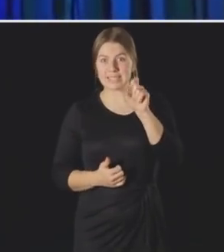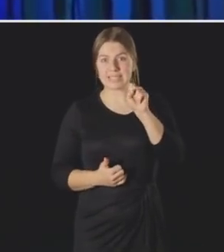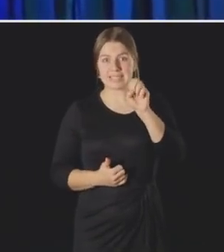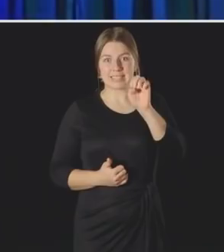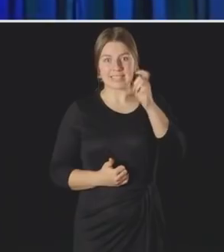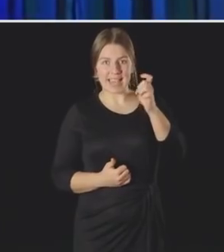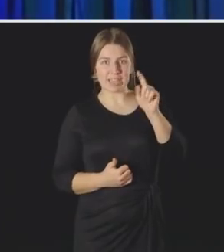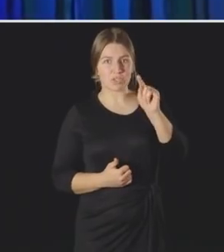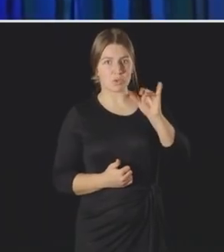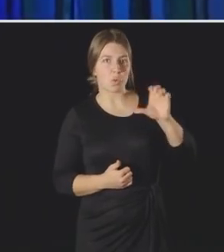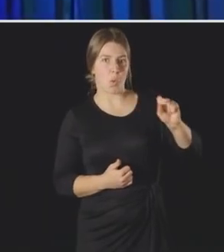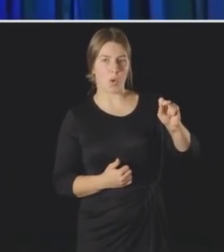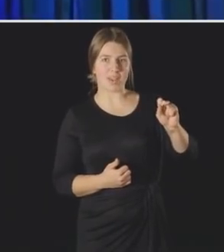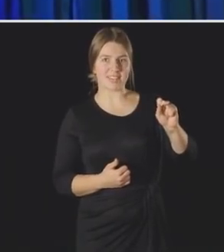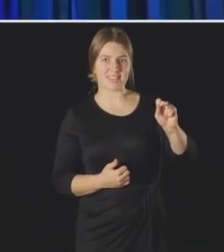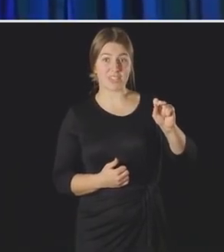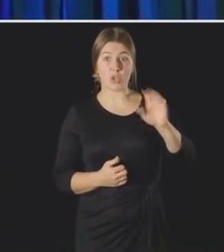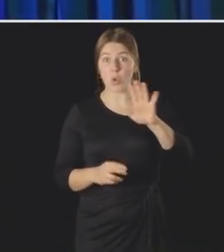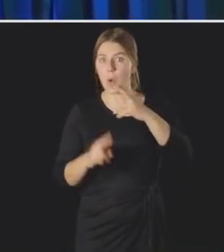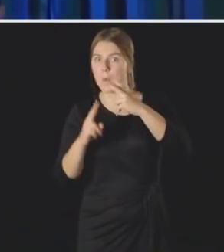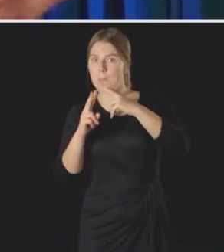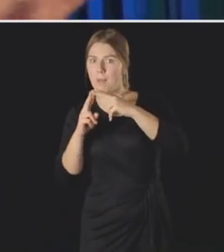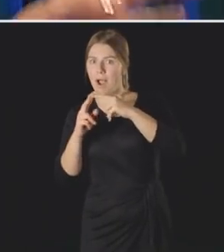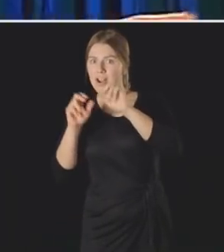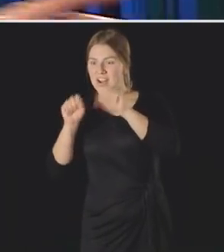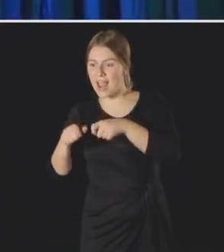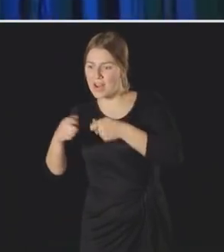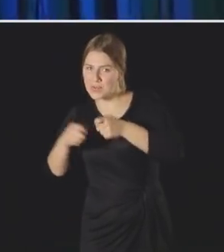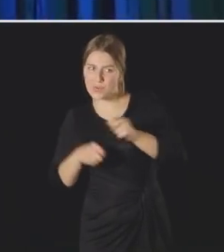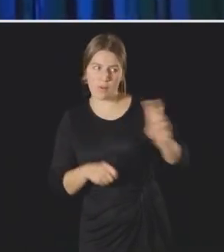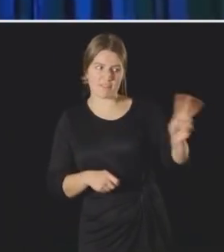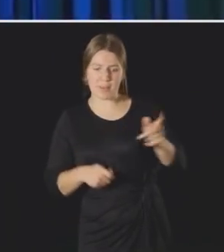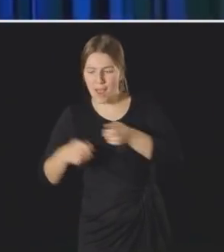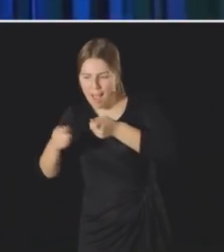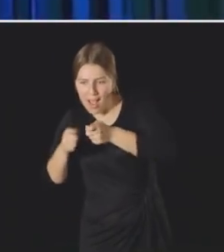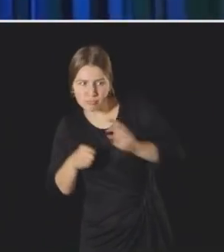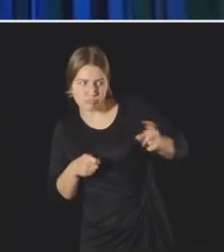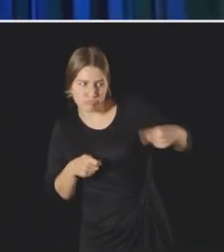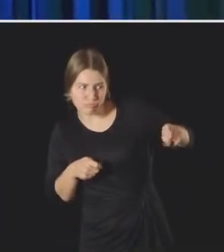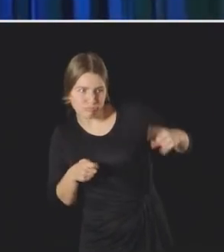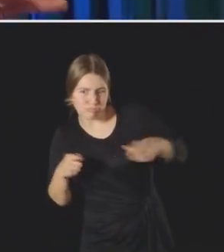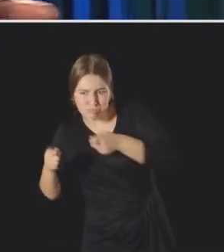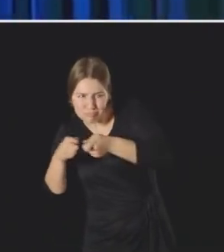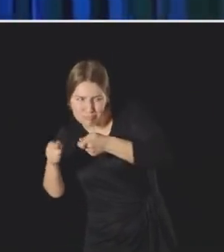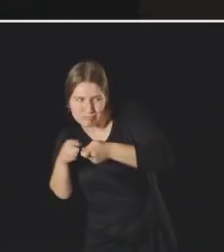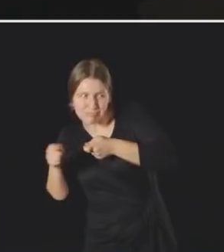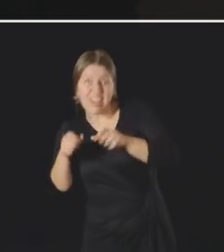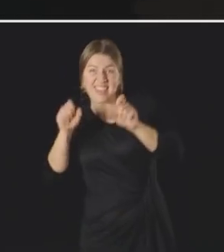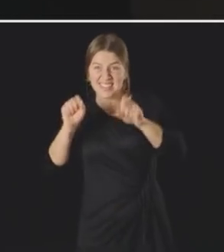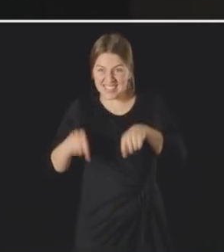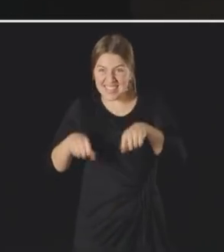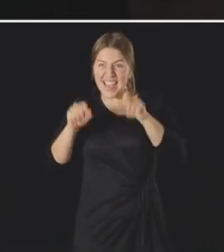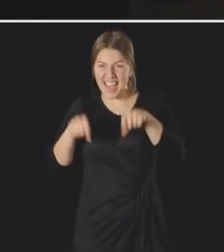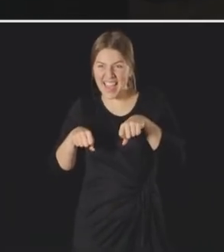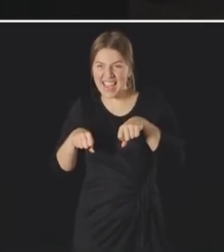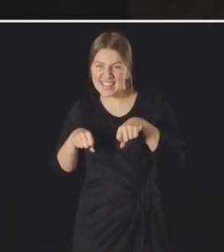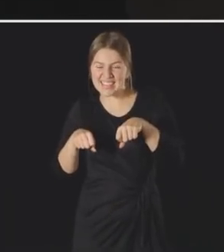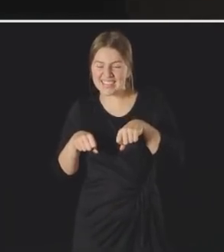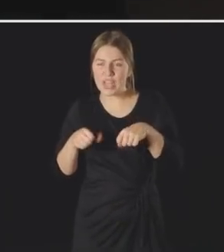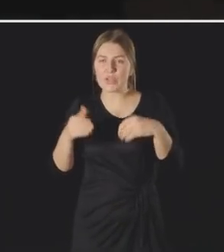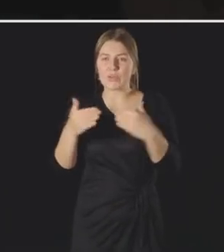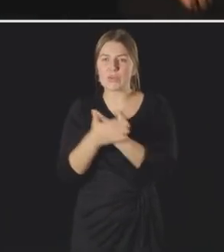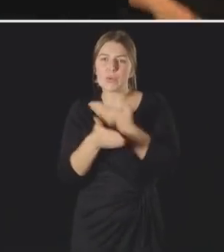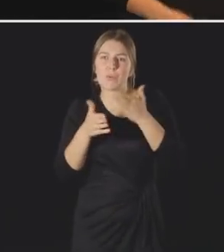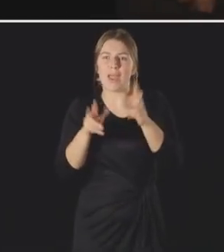You can give your partner control of your device in almost any way that you can imagine, which is certainly a personalized way of using